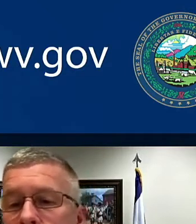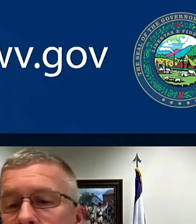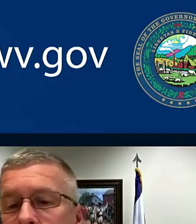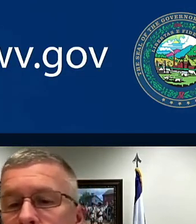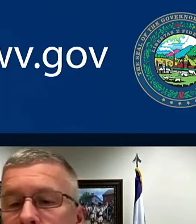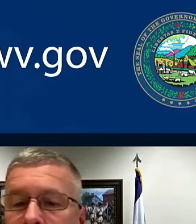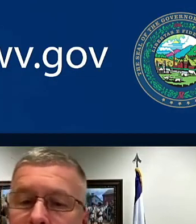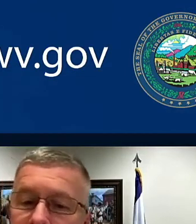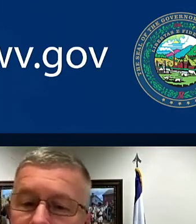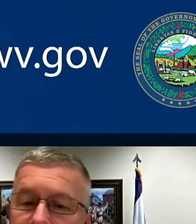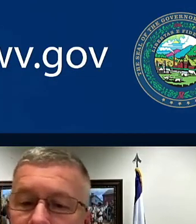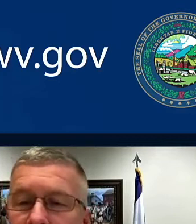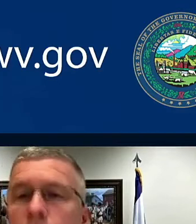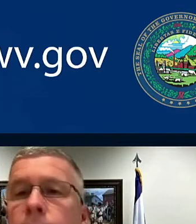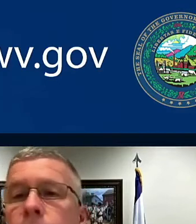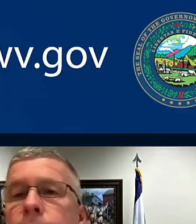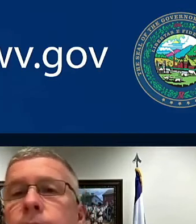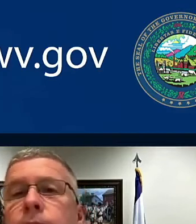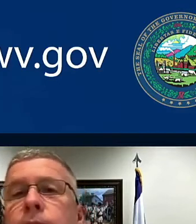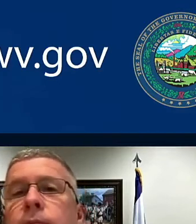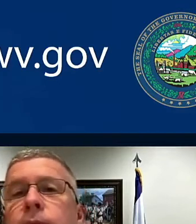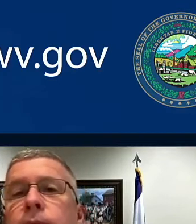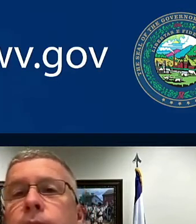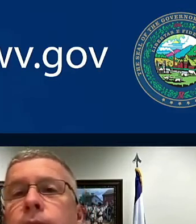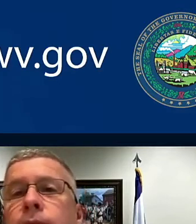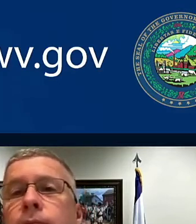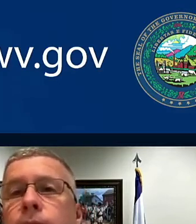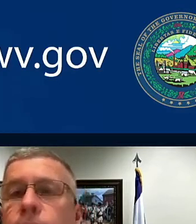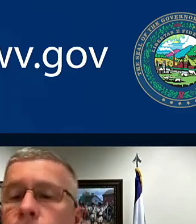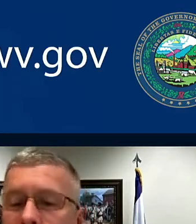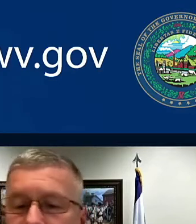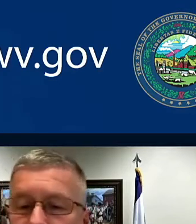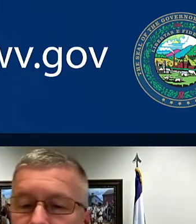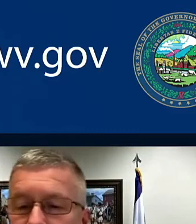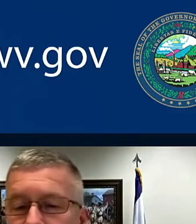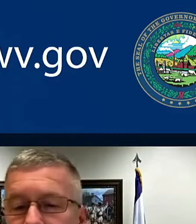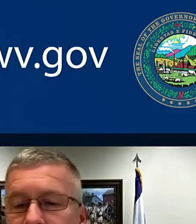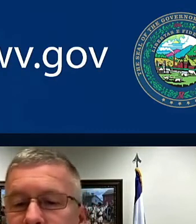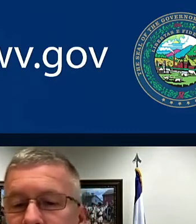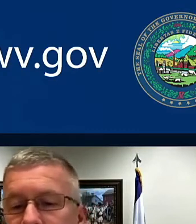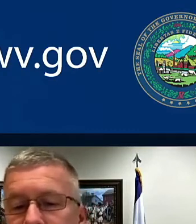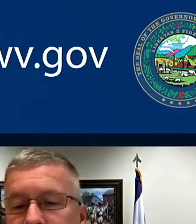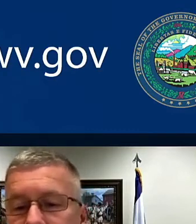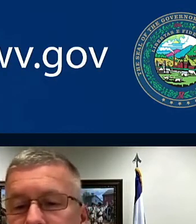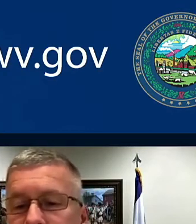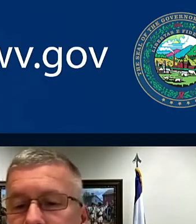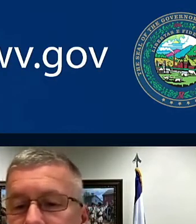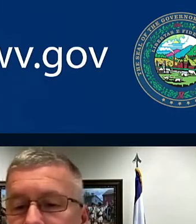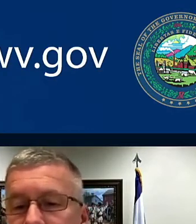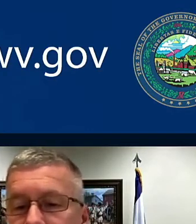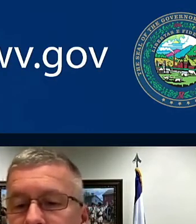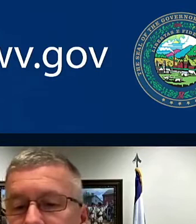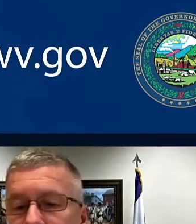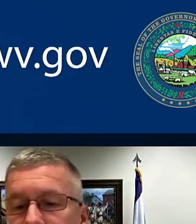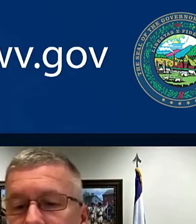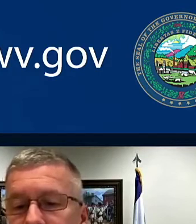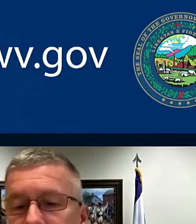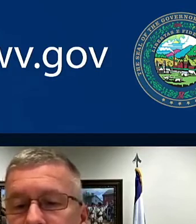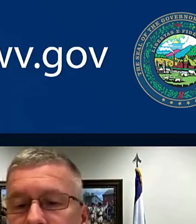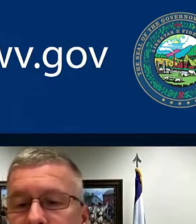venues to operate with a higher capacity now. I wonder if there's any consideration to moving that to high